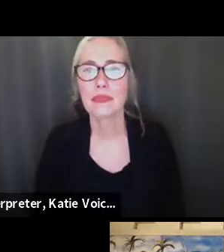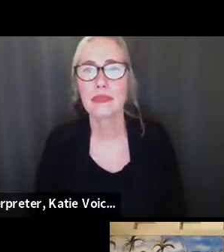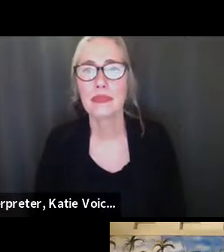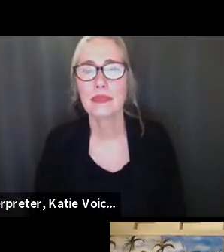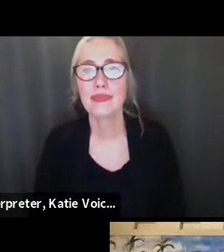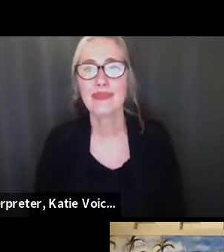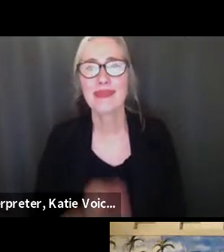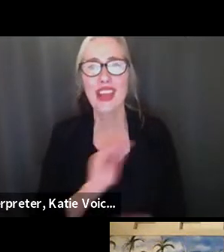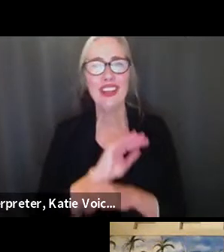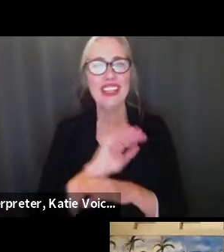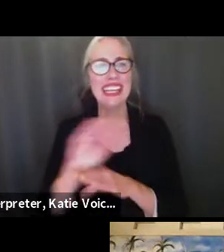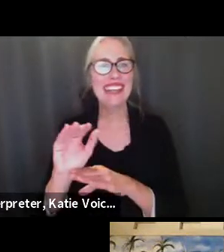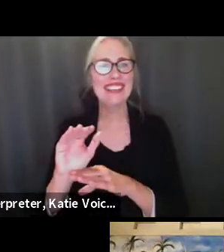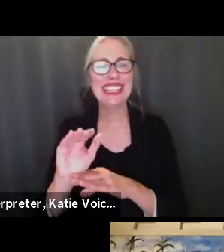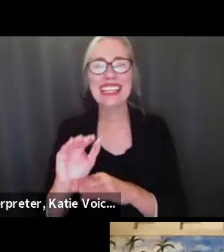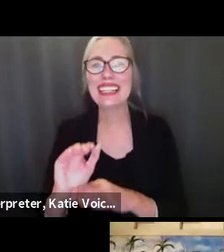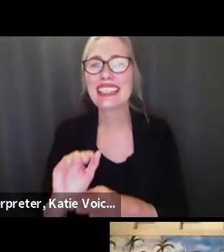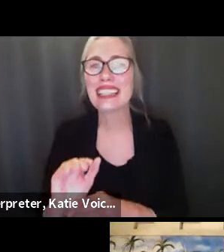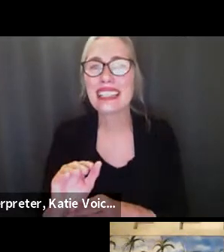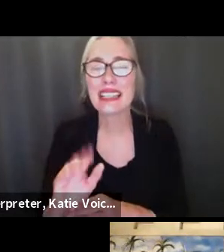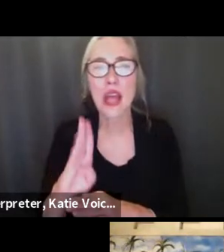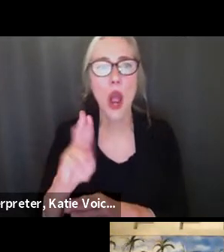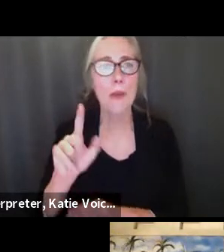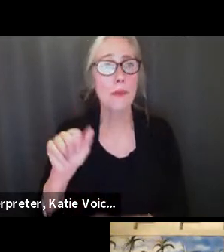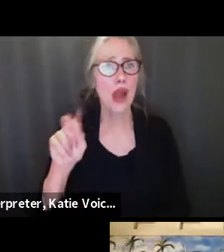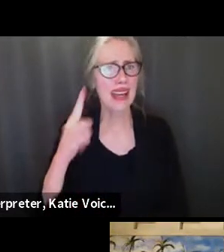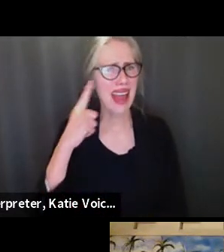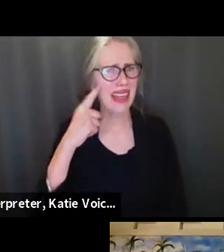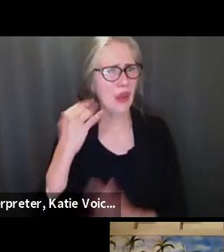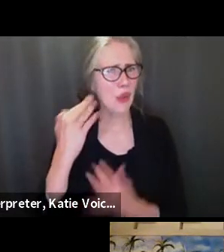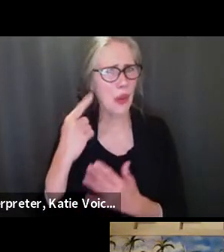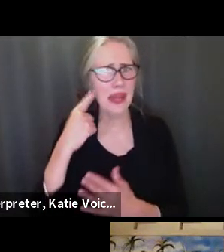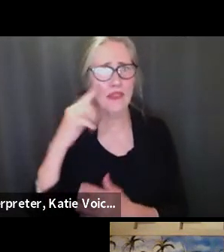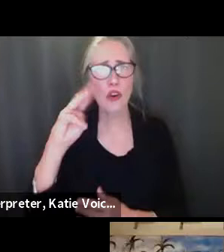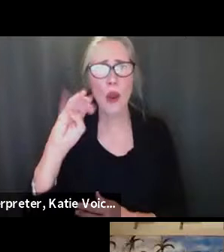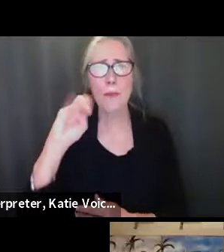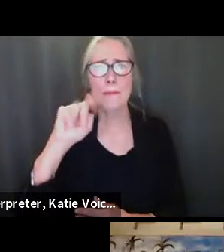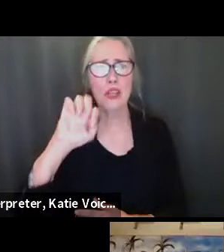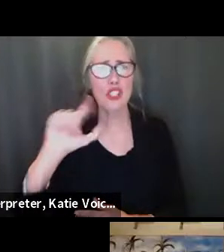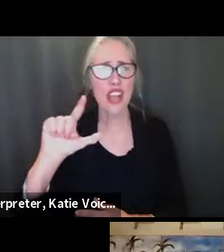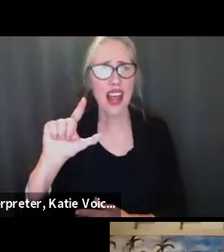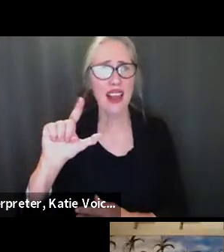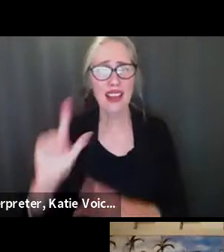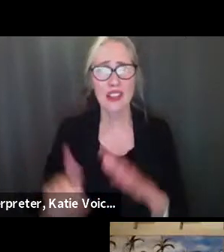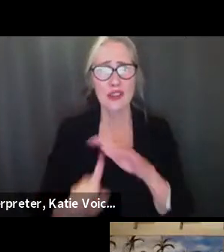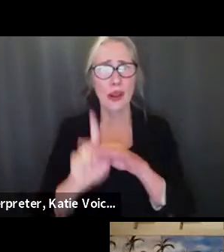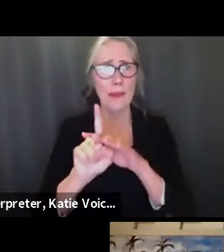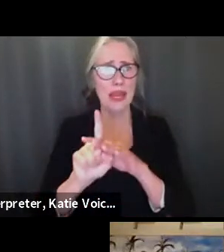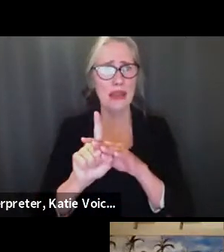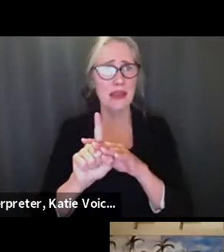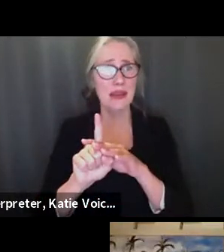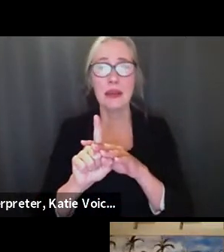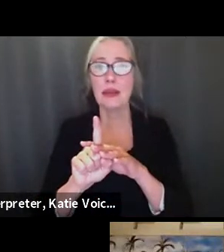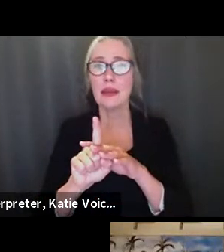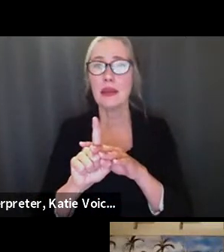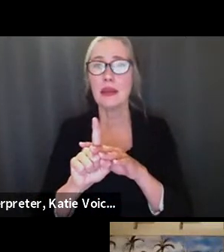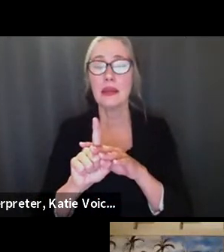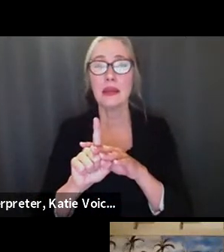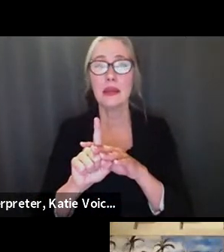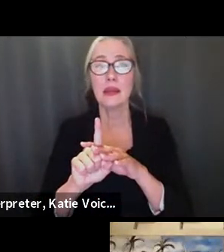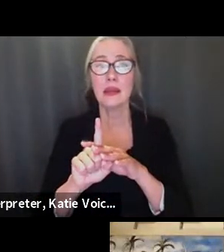Good evening. And Brian, I think we're waiting for Michelle to come in as a